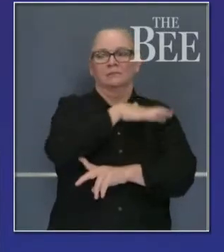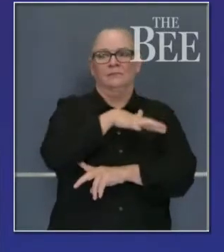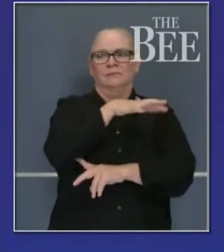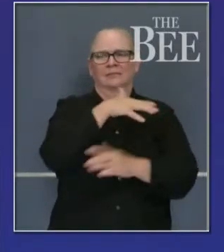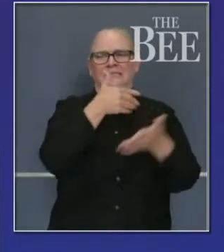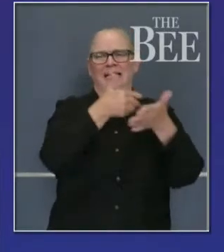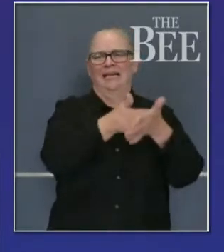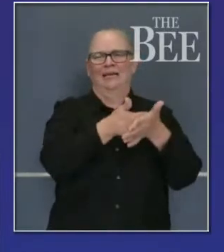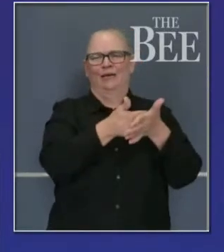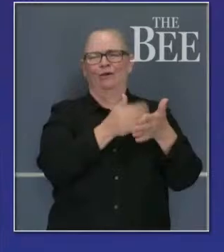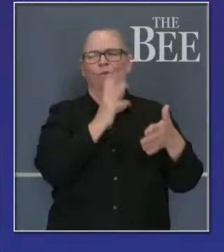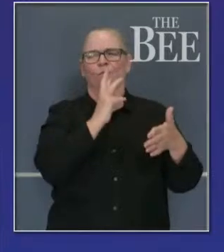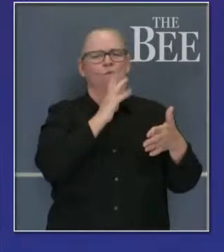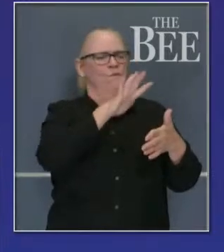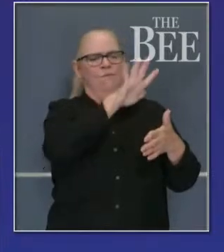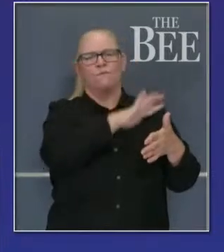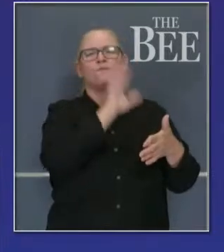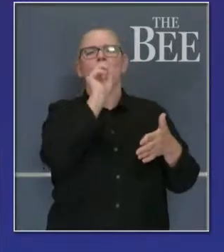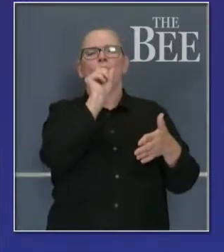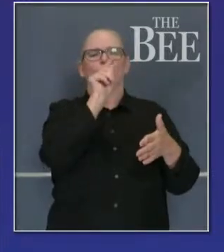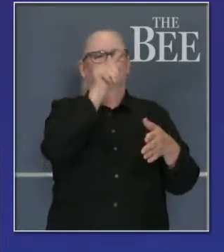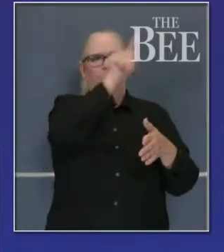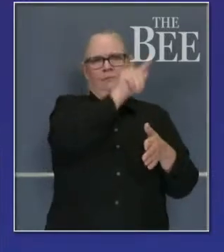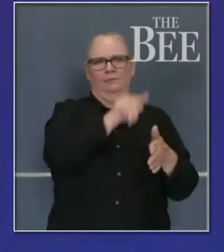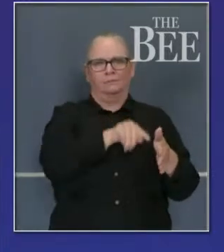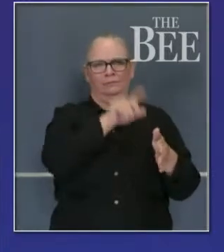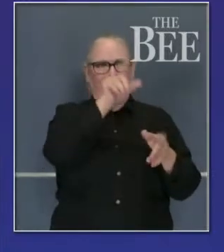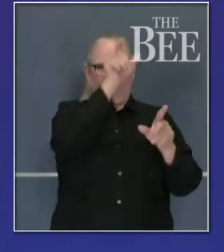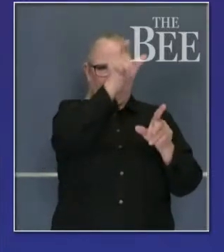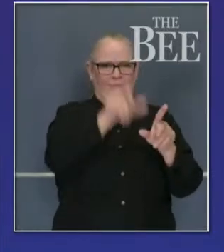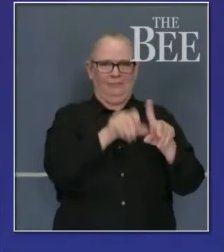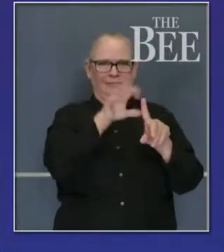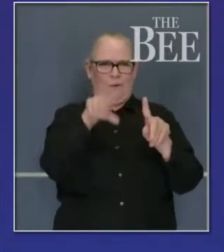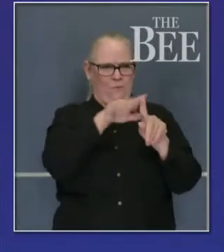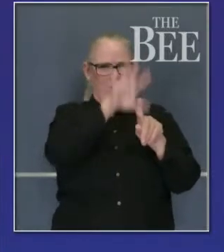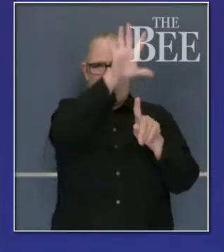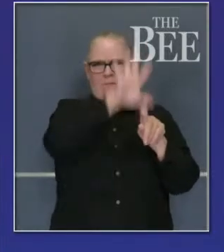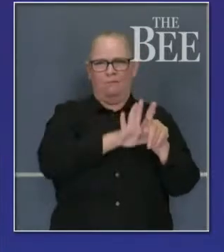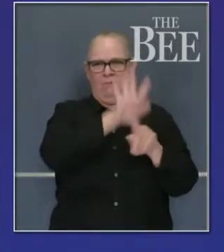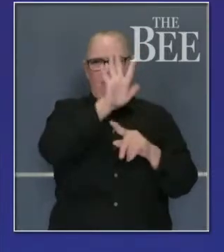conditions that have led to some of the most majestic living